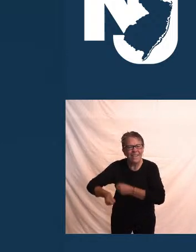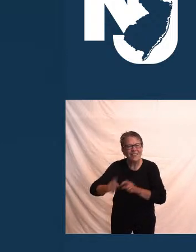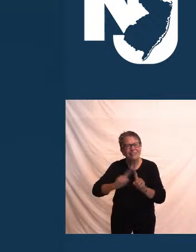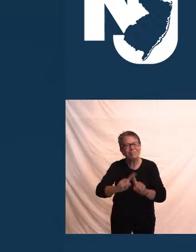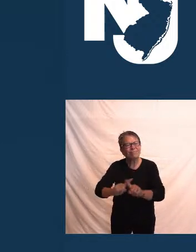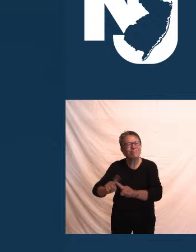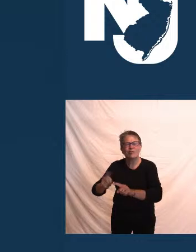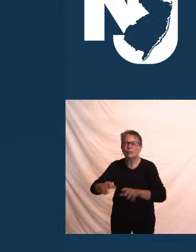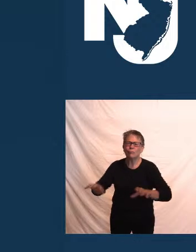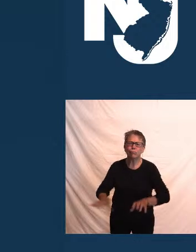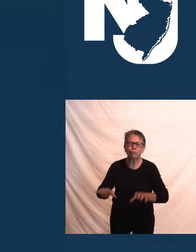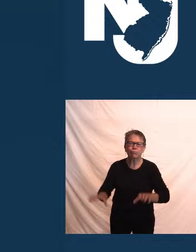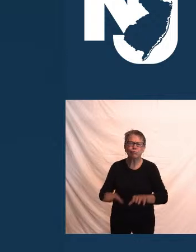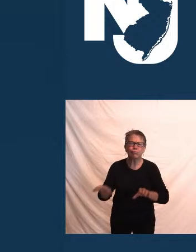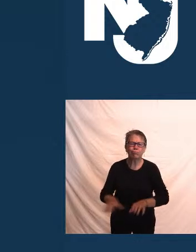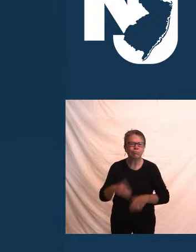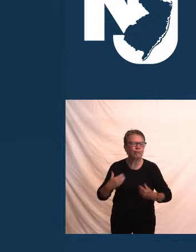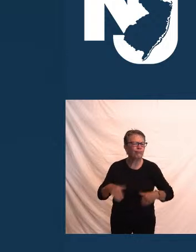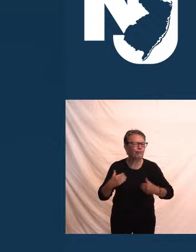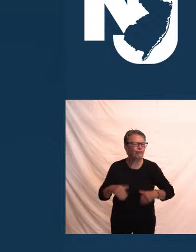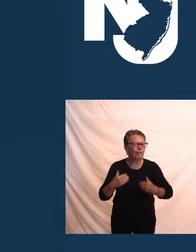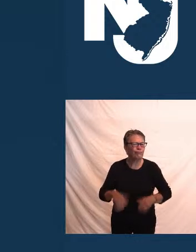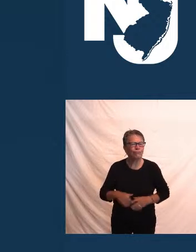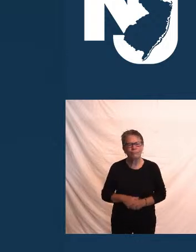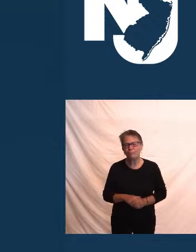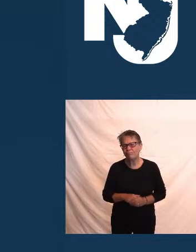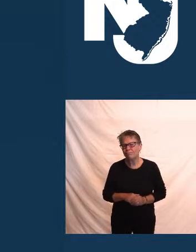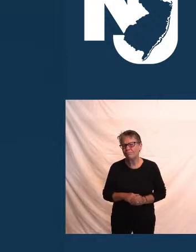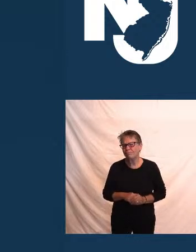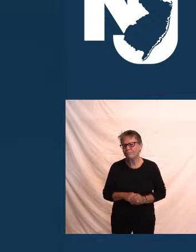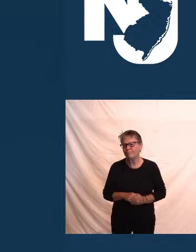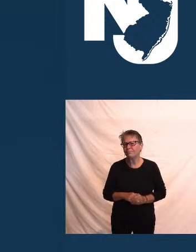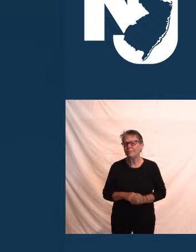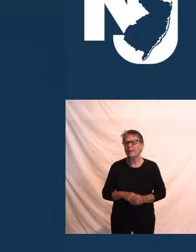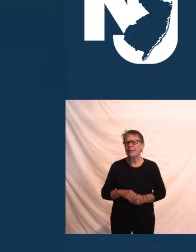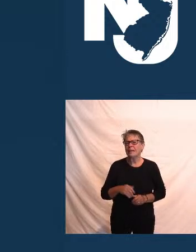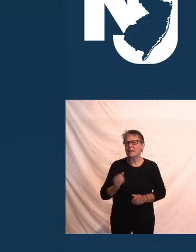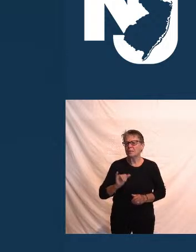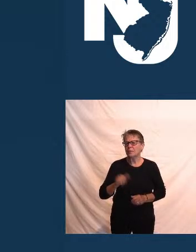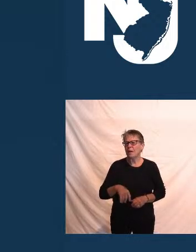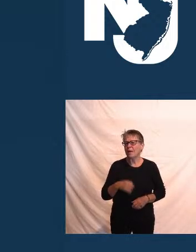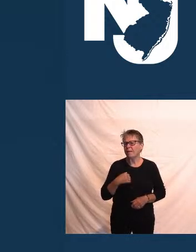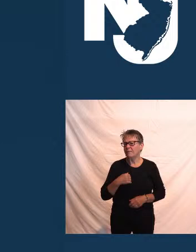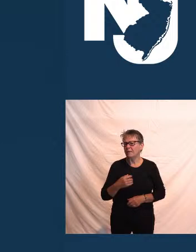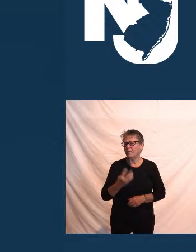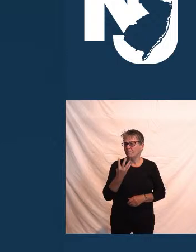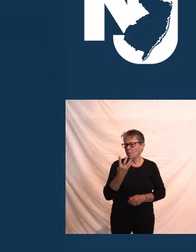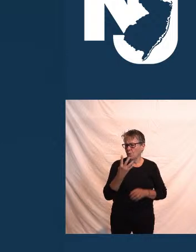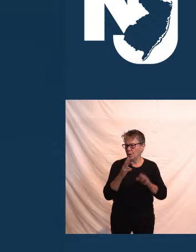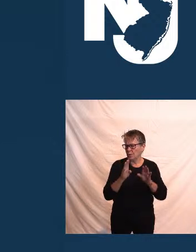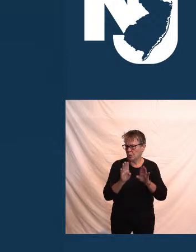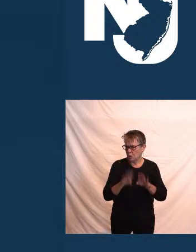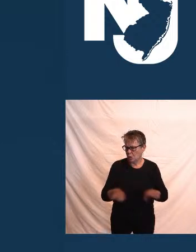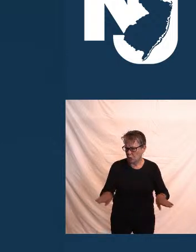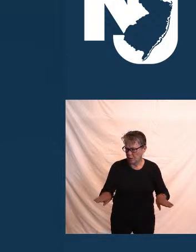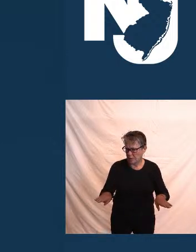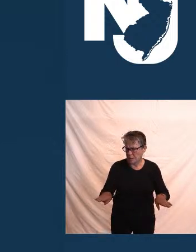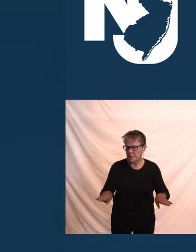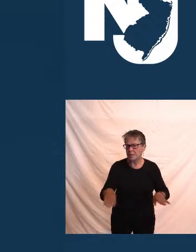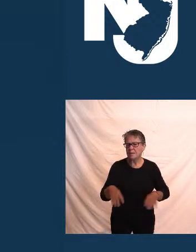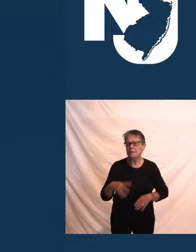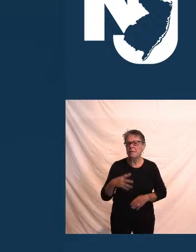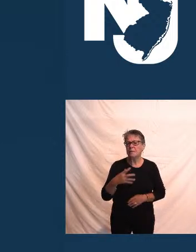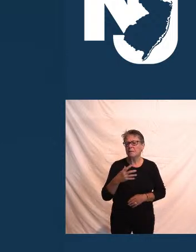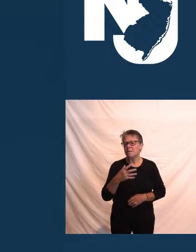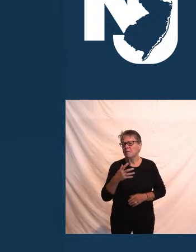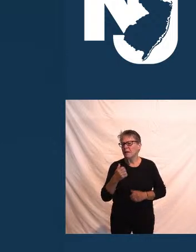He is left to remember and carry on his legacy by his children, Anthony Jr., Teresa, and Lisa, and I had the great honor of speaking with